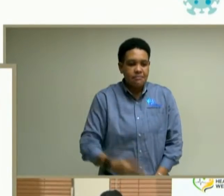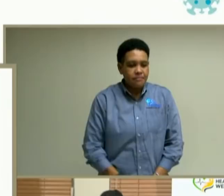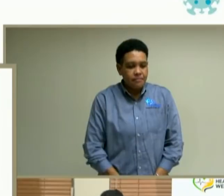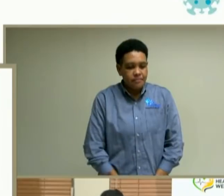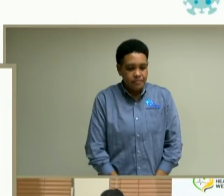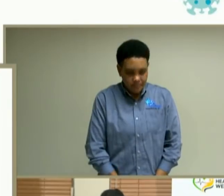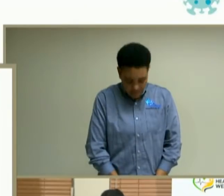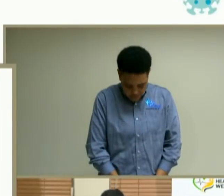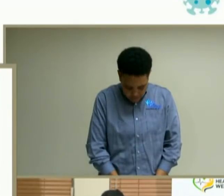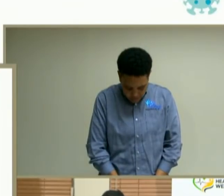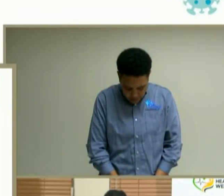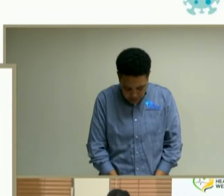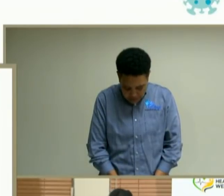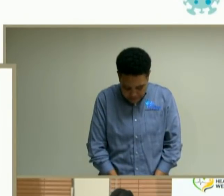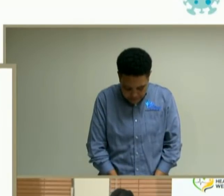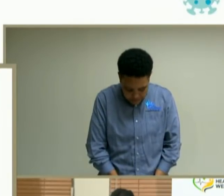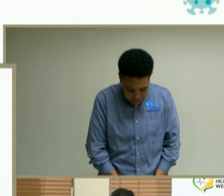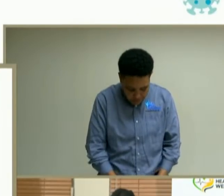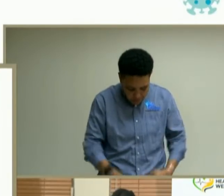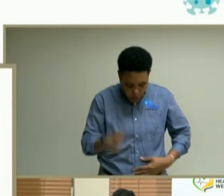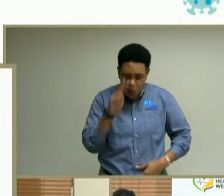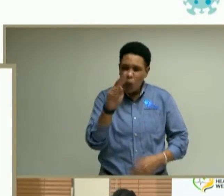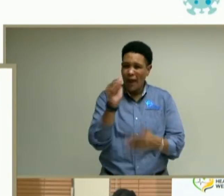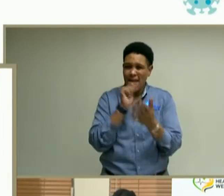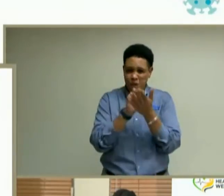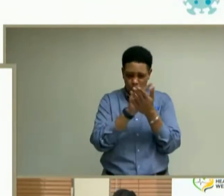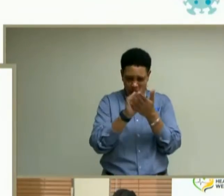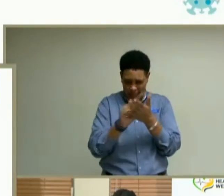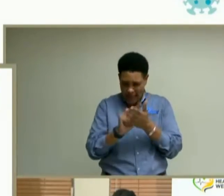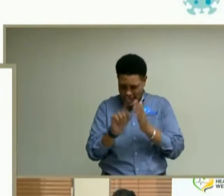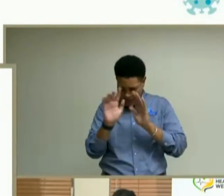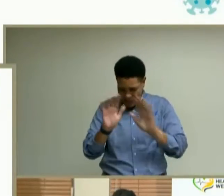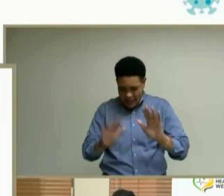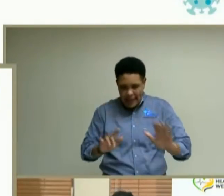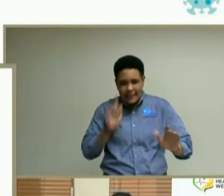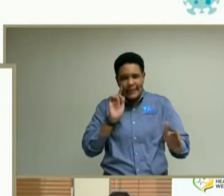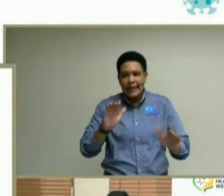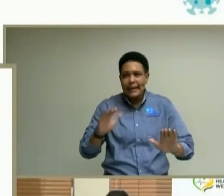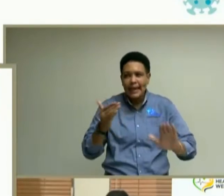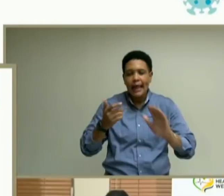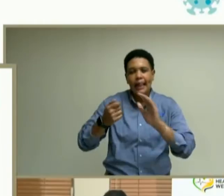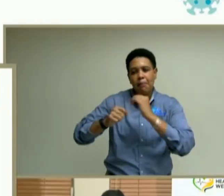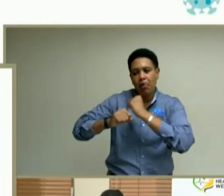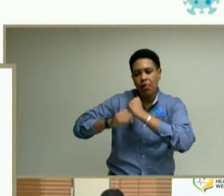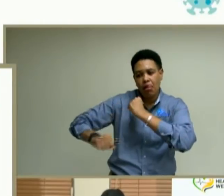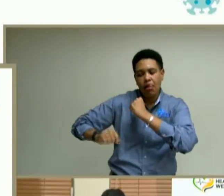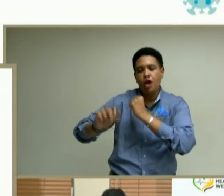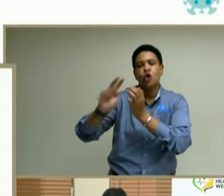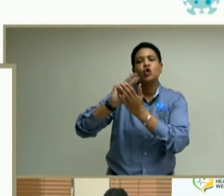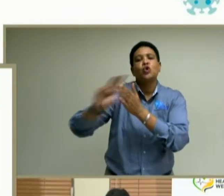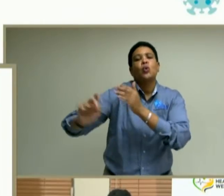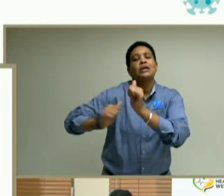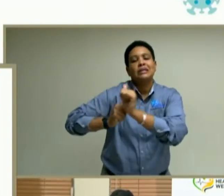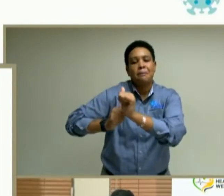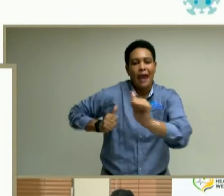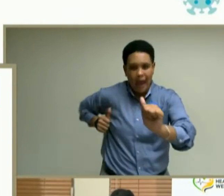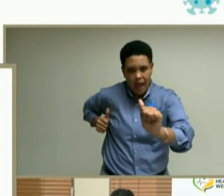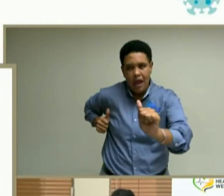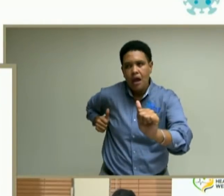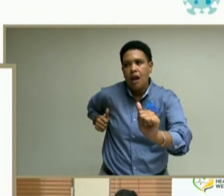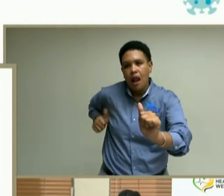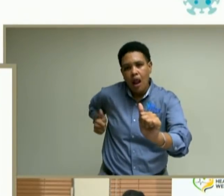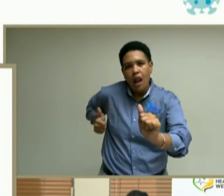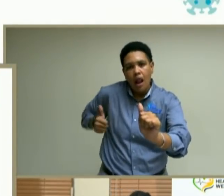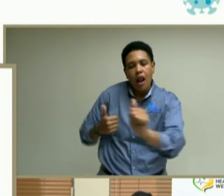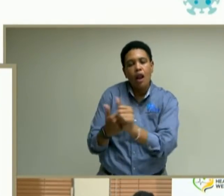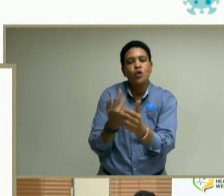When we look at cases per week and the deaths are lagging about 2 weeks behind the